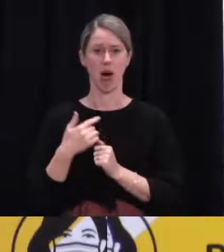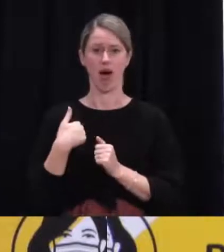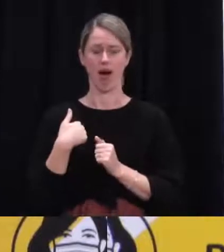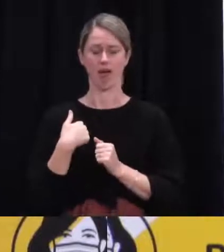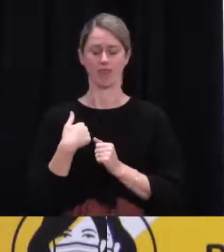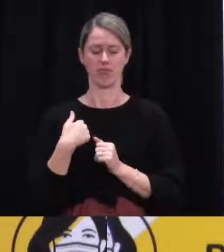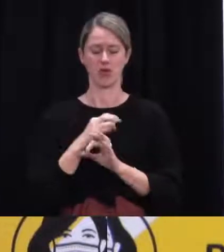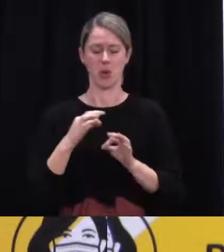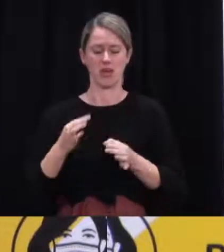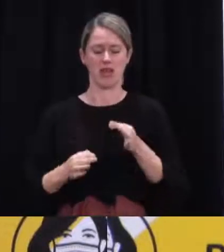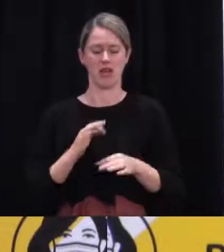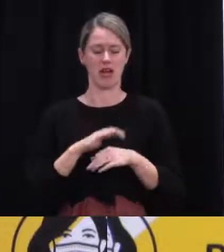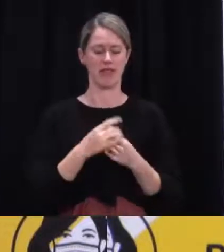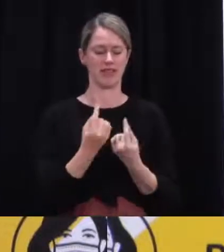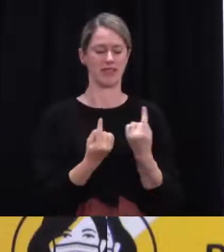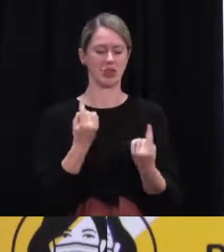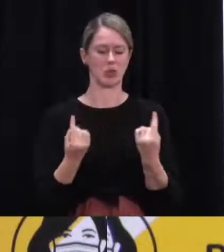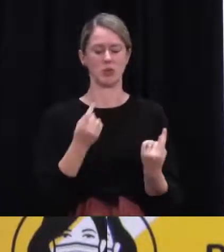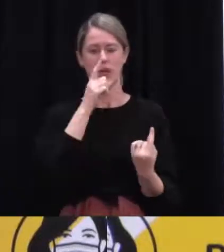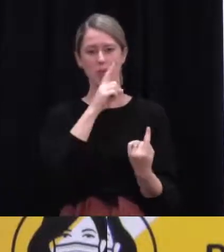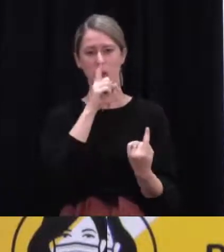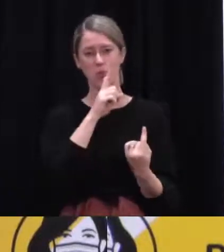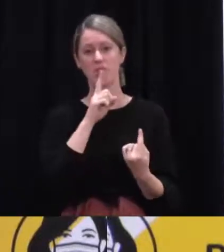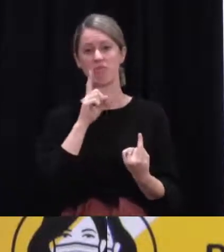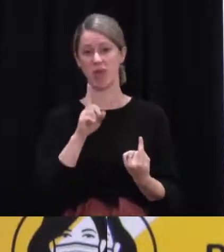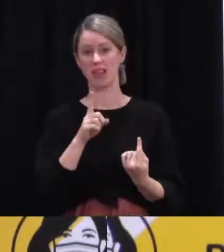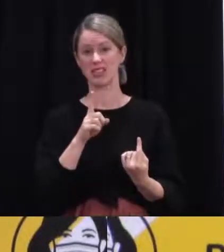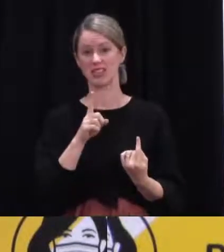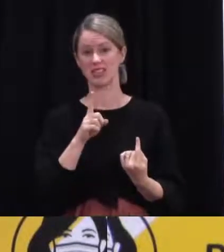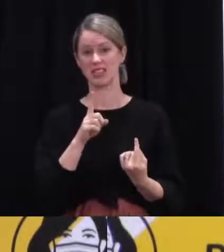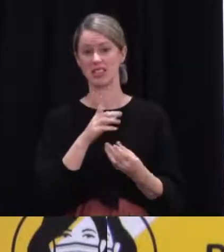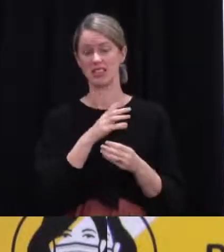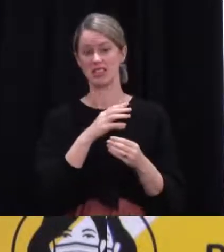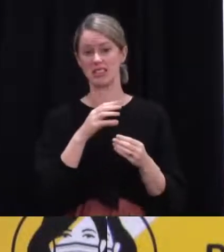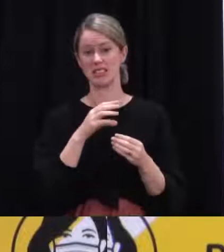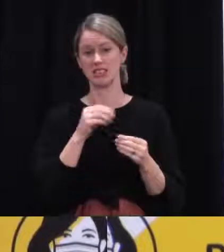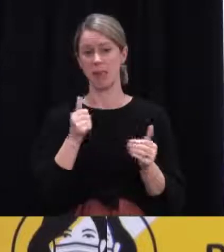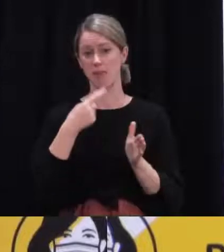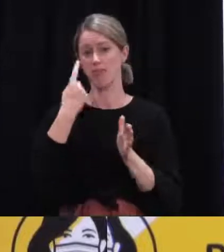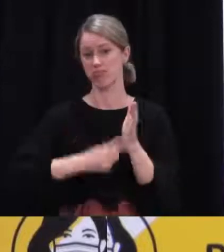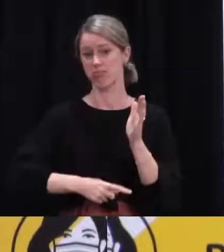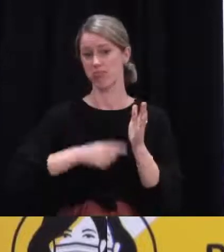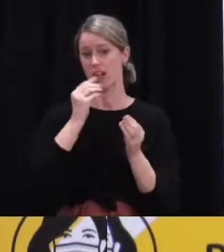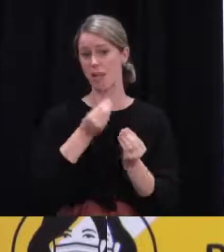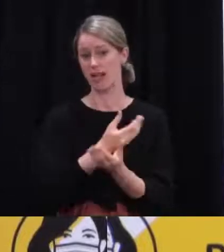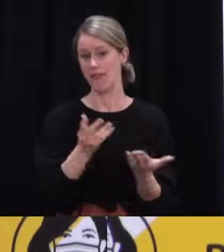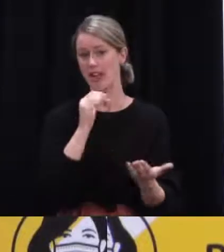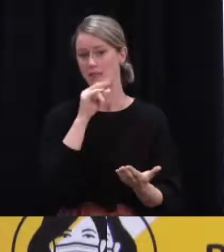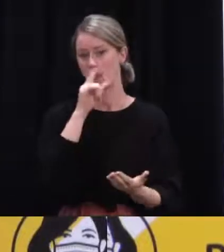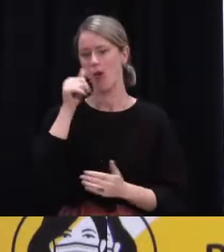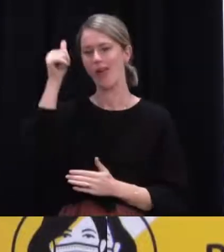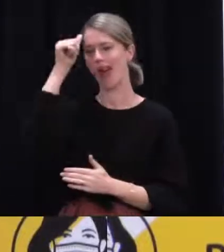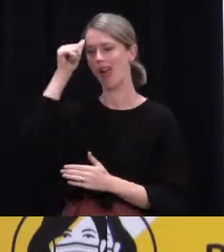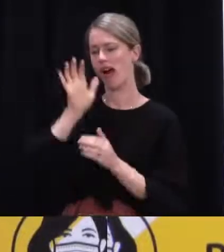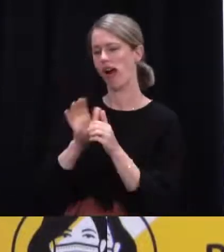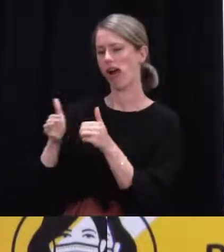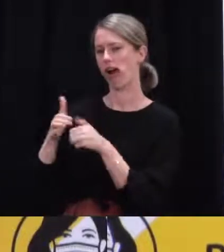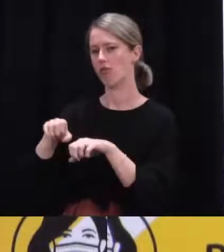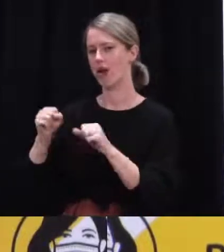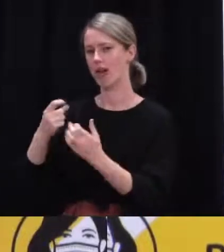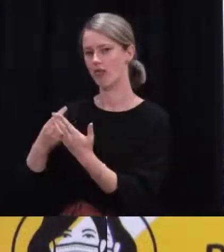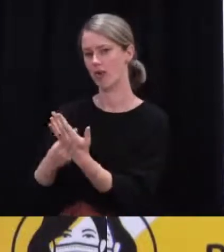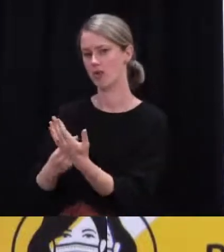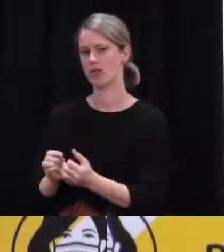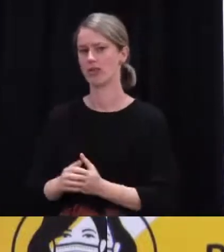those decisions around individual infringements, but there are infringements that can be applied to people who have knowingly broken the rules. No one